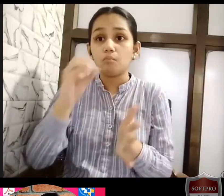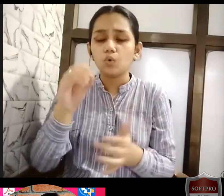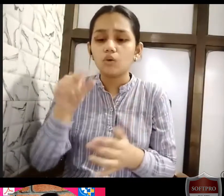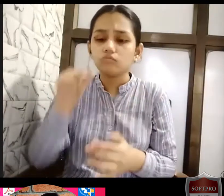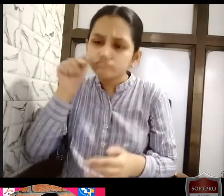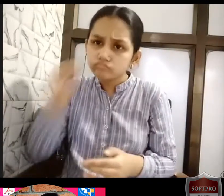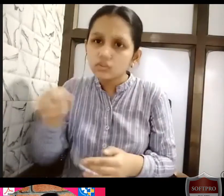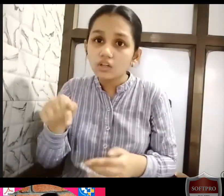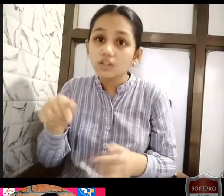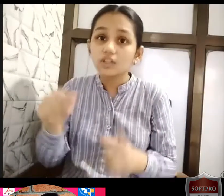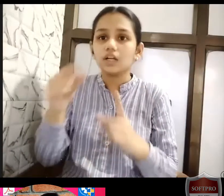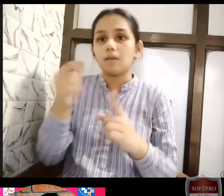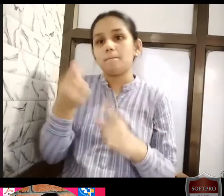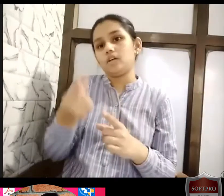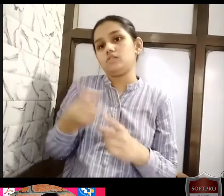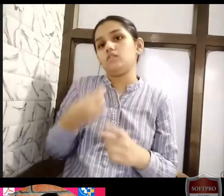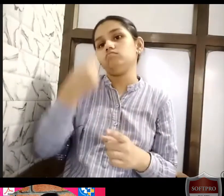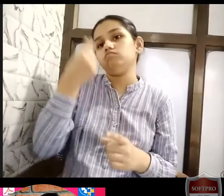paid for.